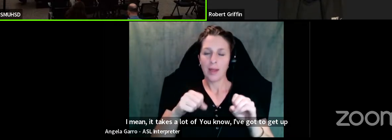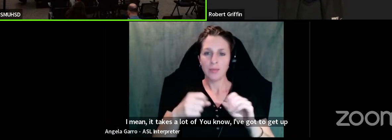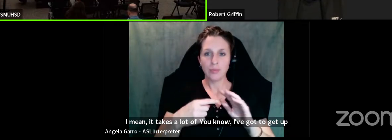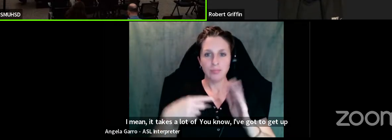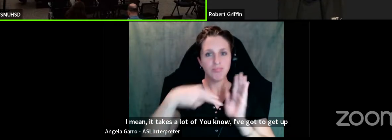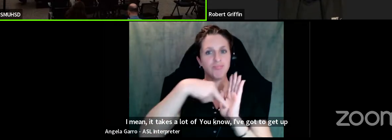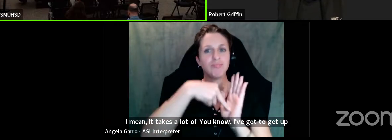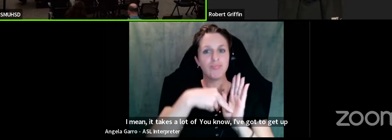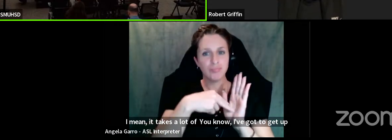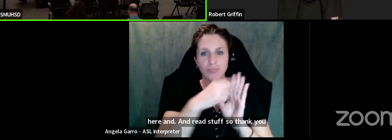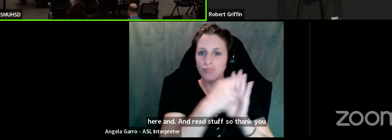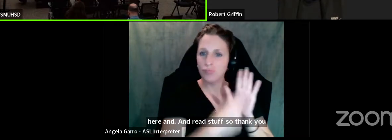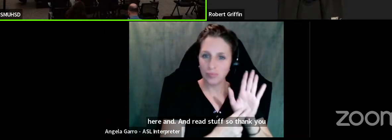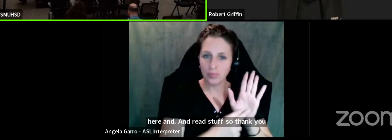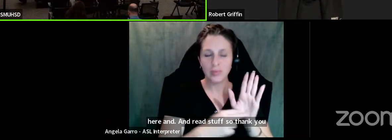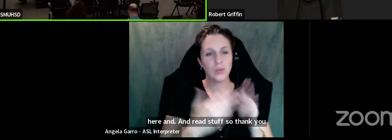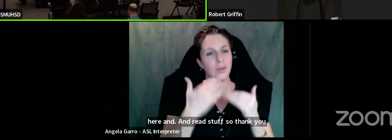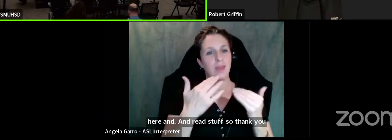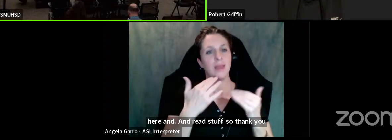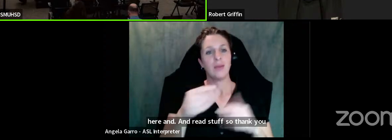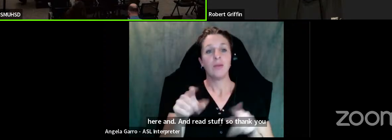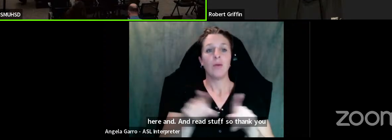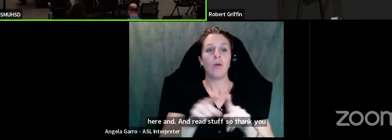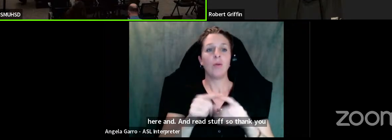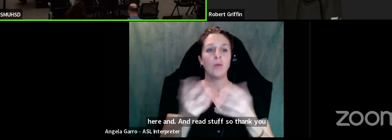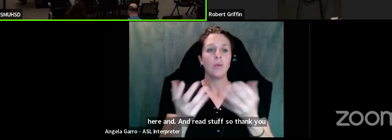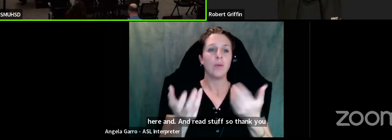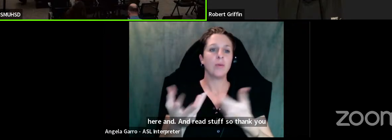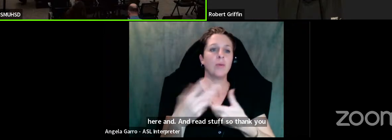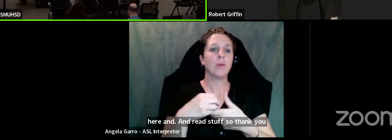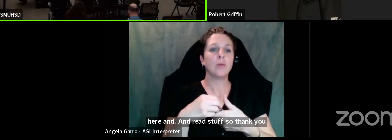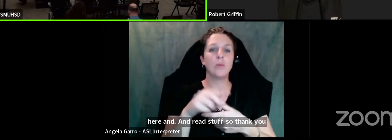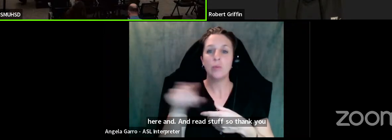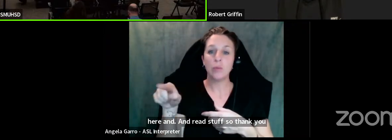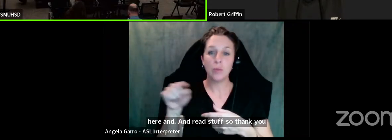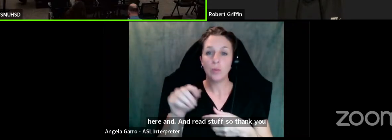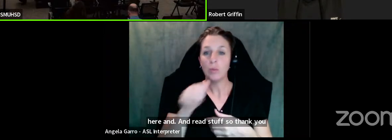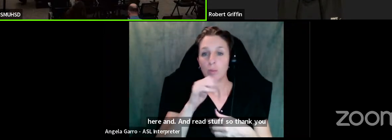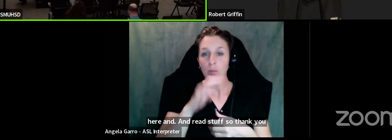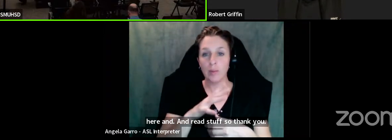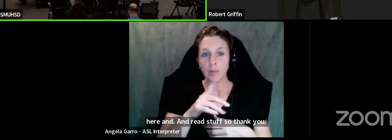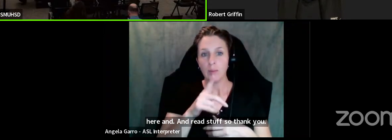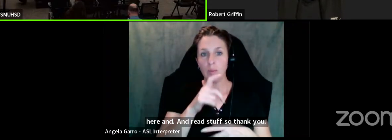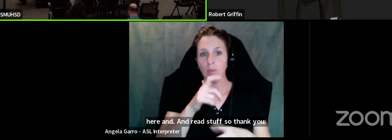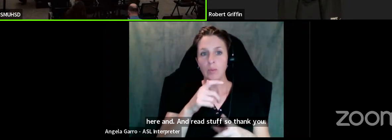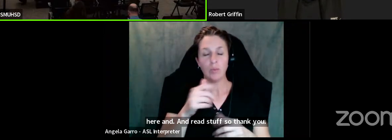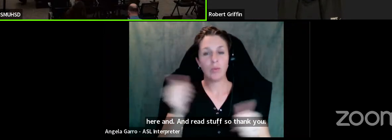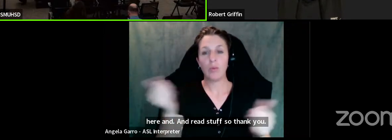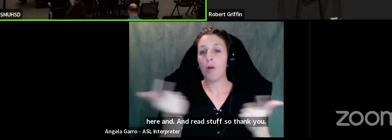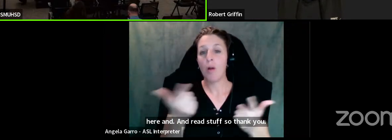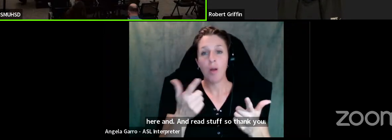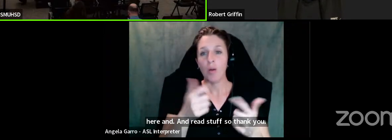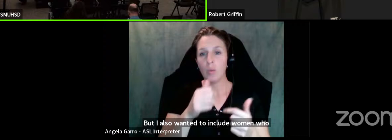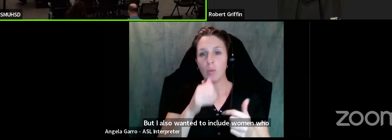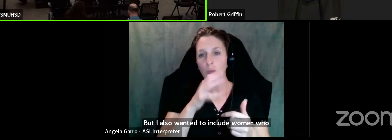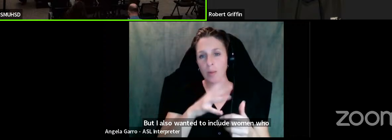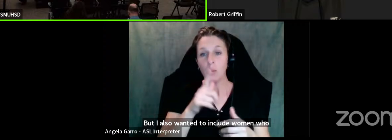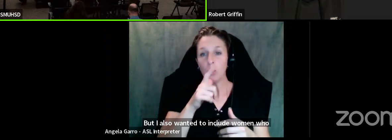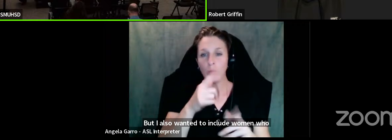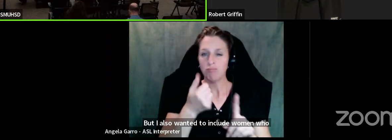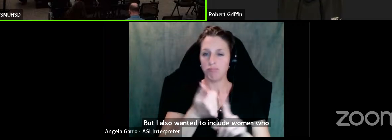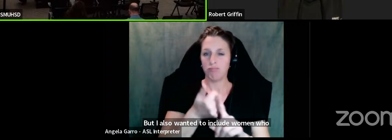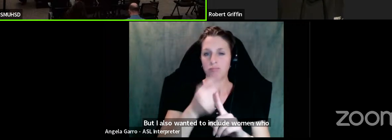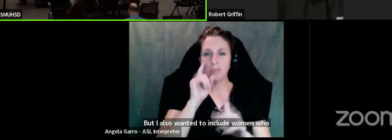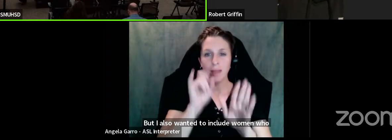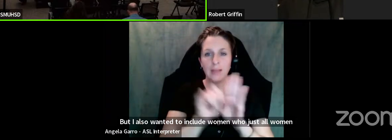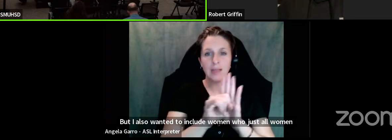you. But I also wanted to include women who just all women who identify as women included